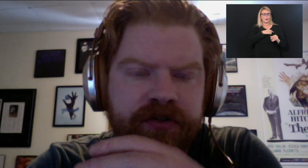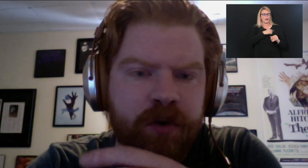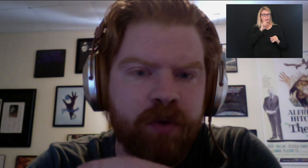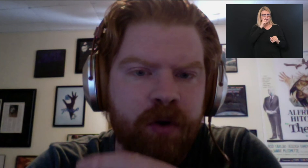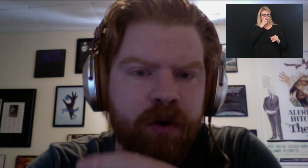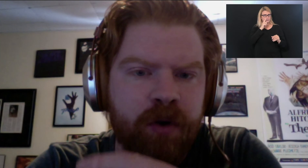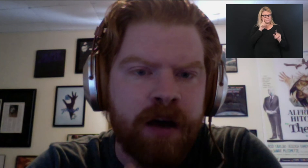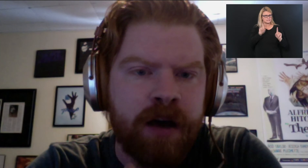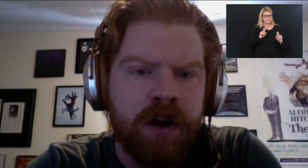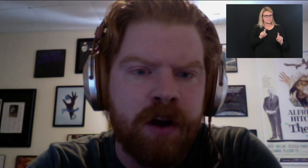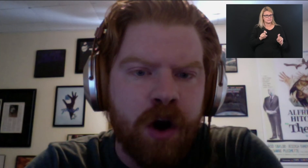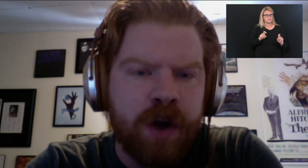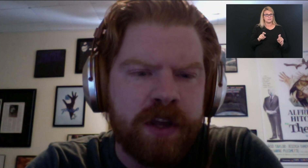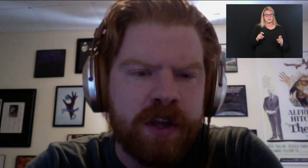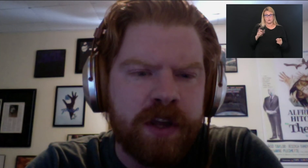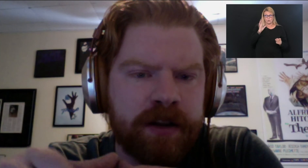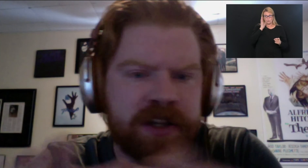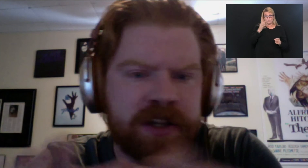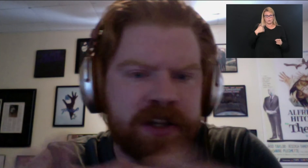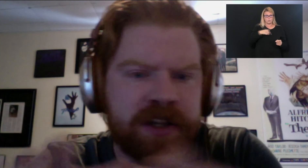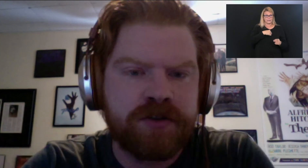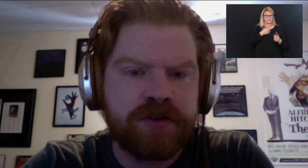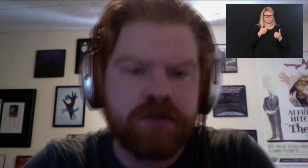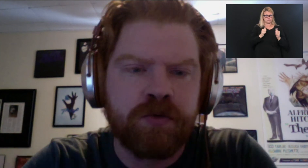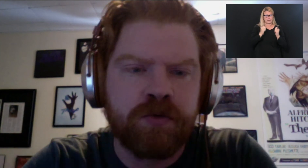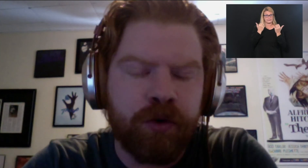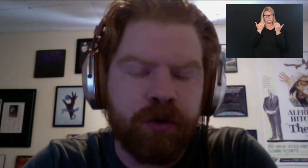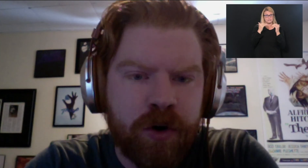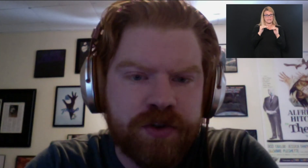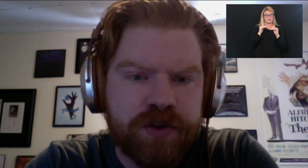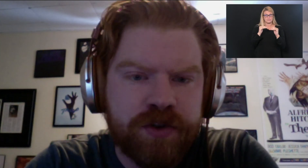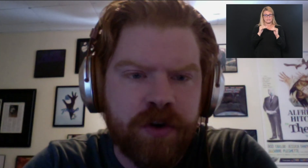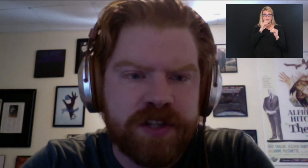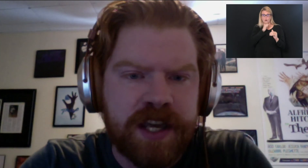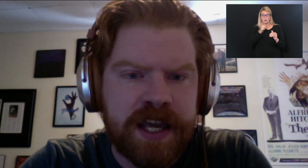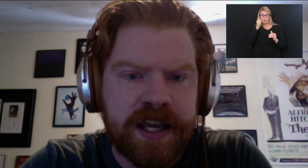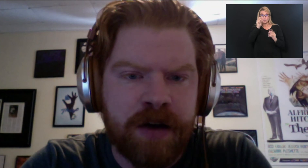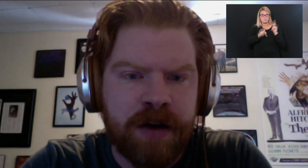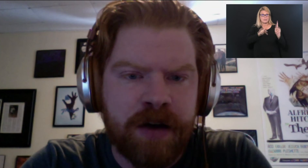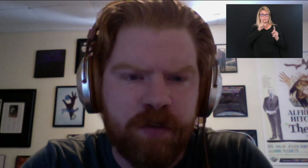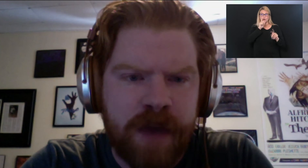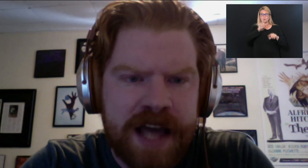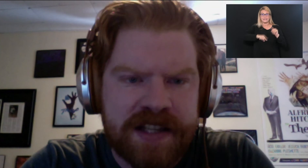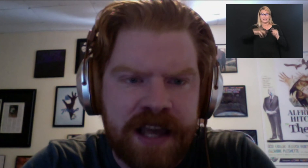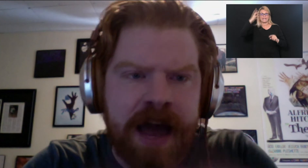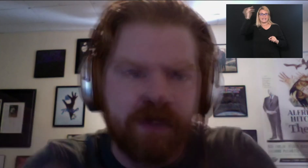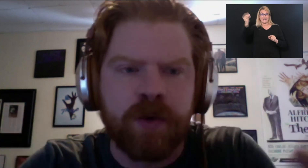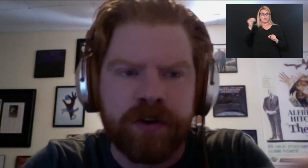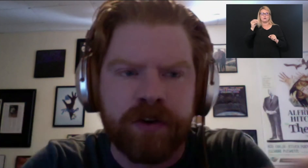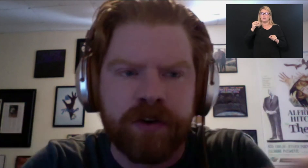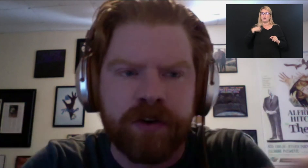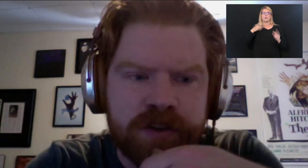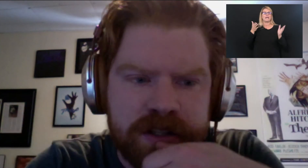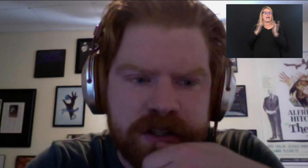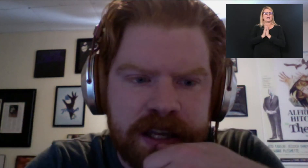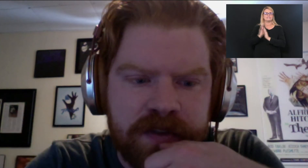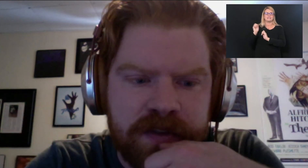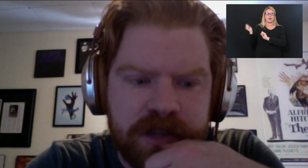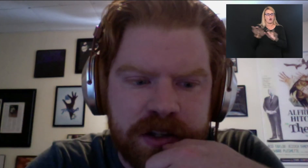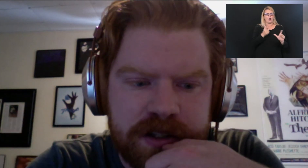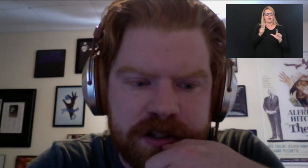when we're rolling it out, are we going to try and limit this to older folks and the folks that can't get out, or are we asking everyone to go ahead and start